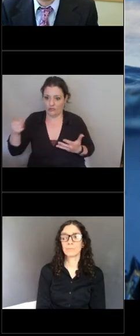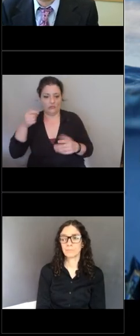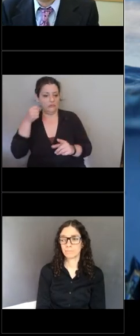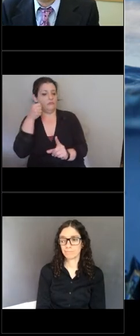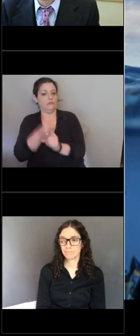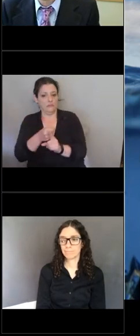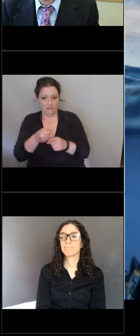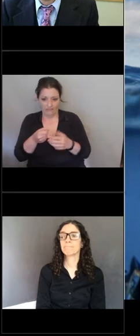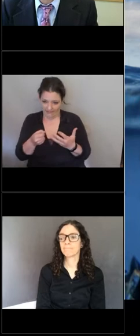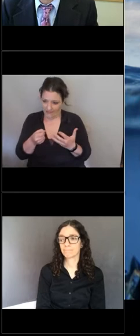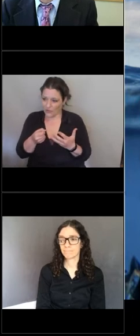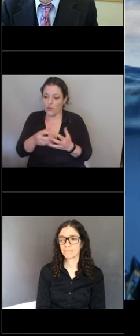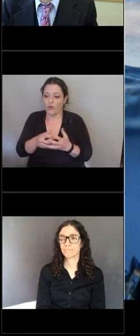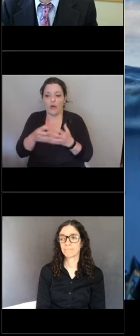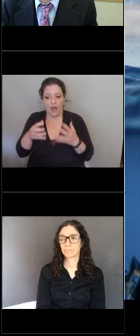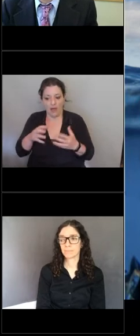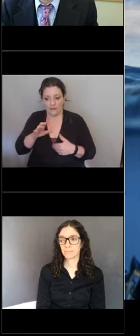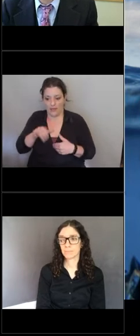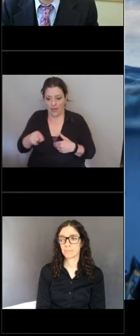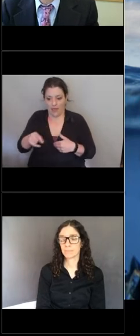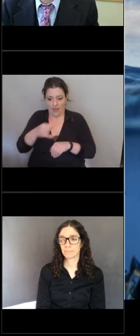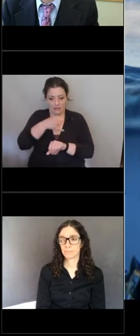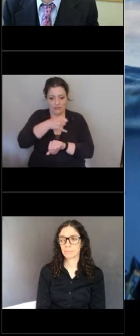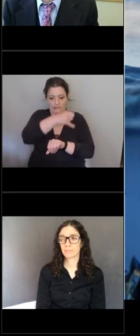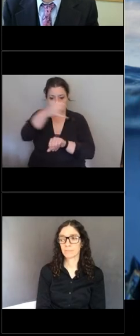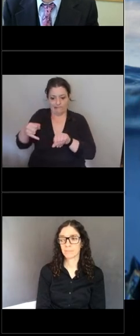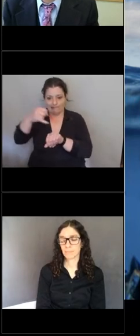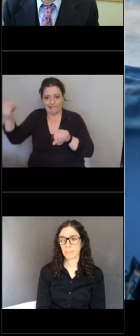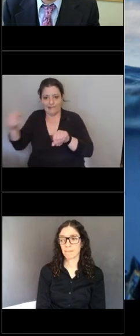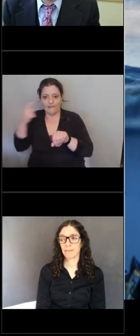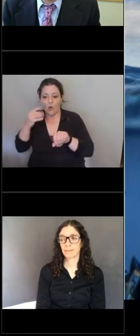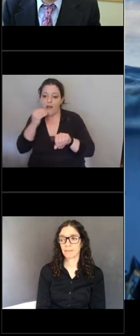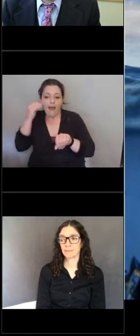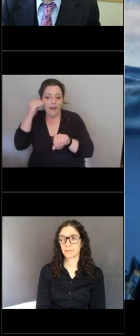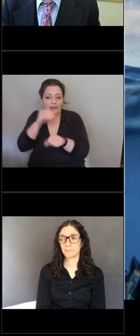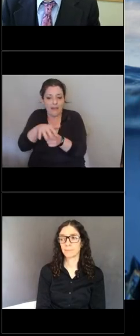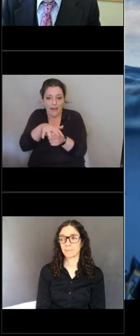the boundaries and habitat for the marine life that they are striving to protect.